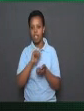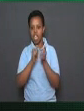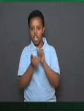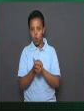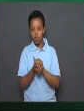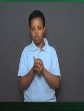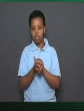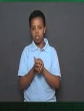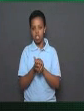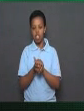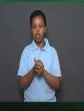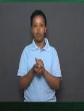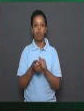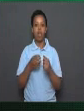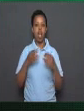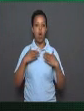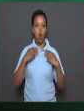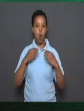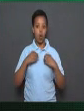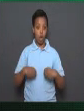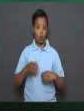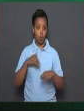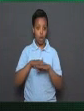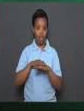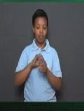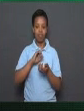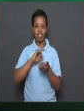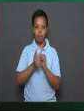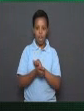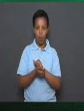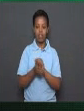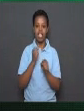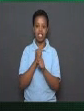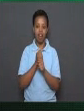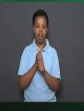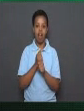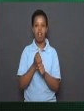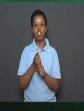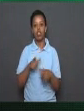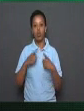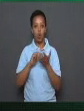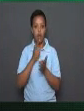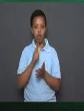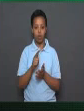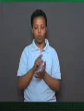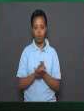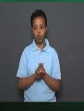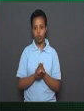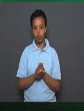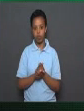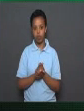the function of an organ, but no structural alteration in the tissues